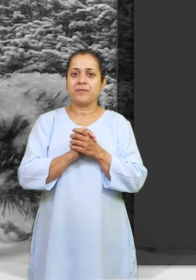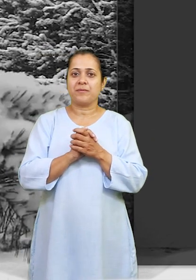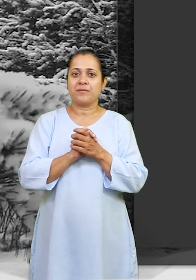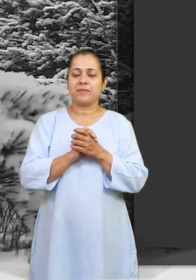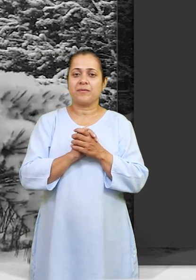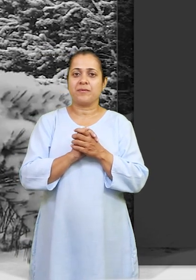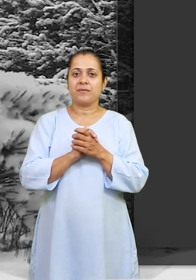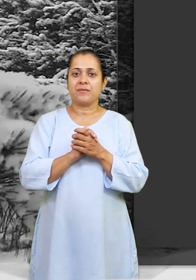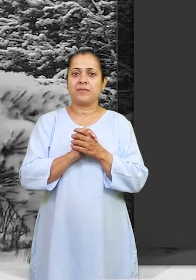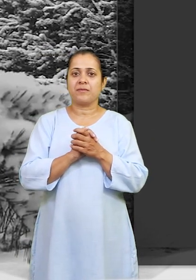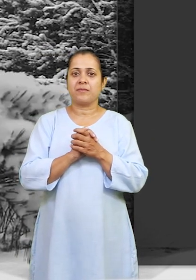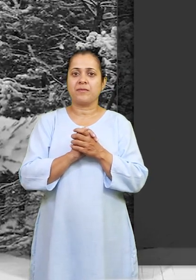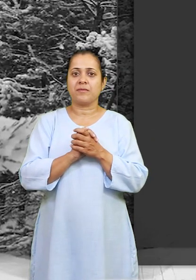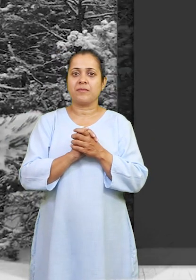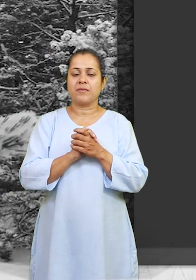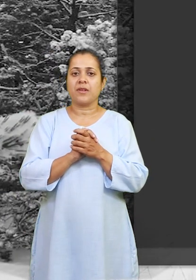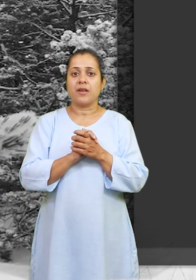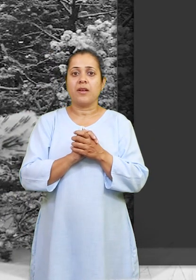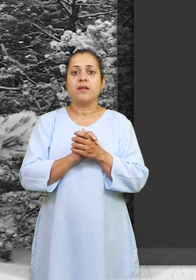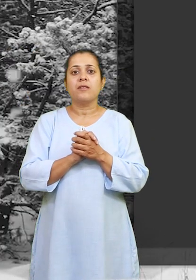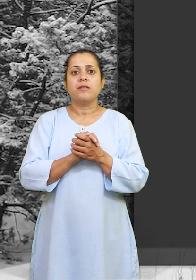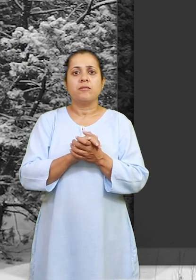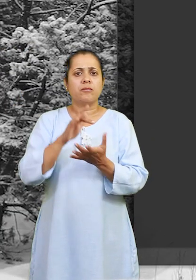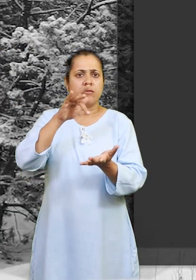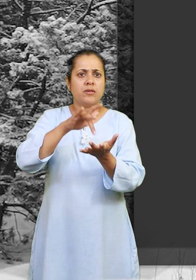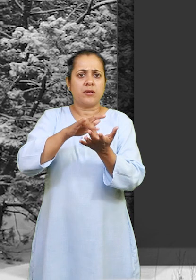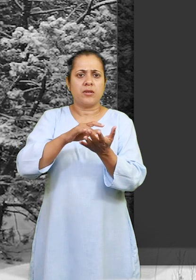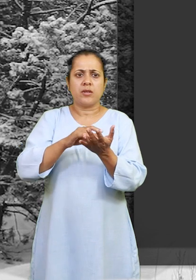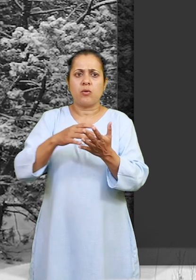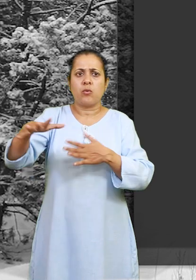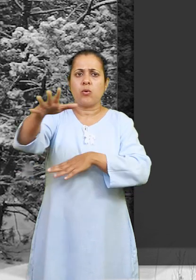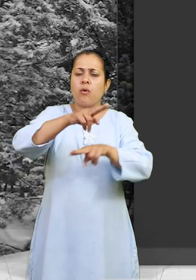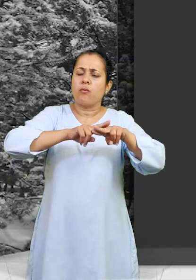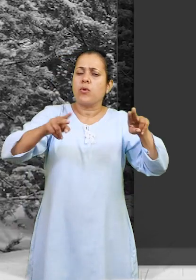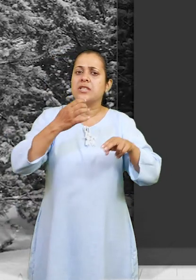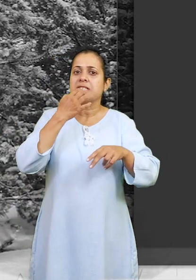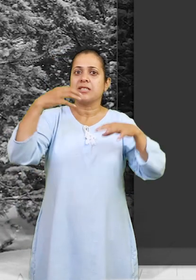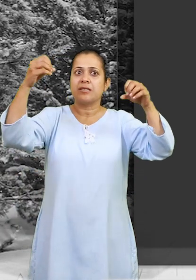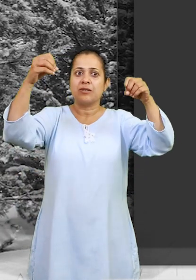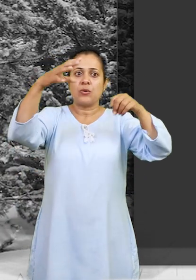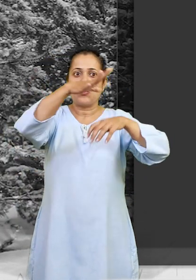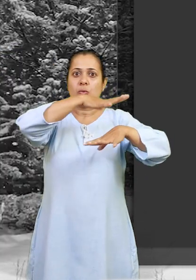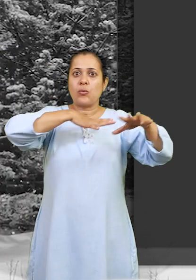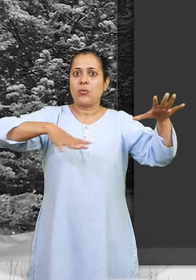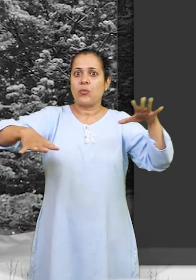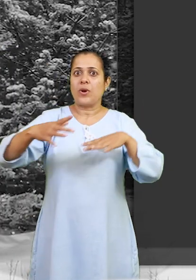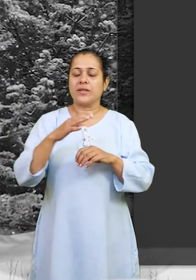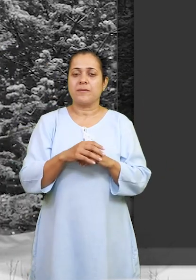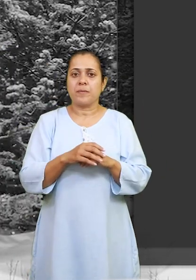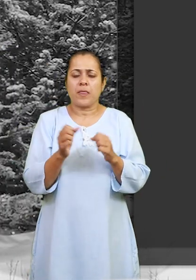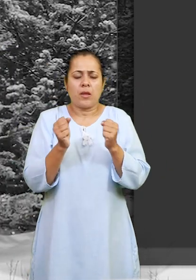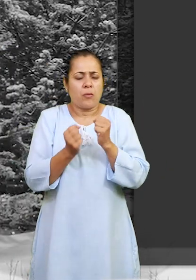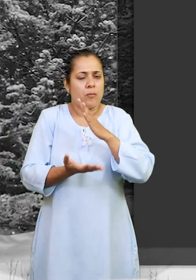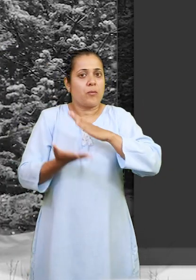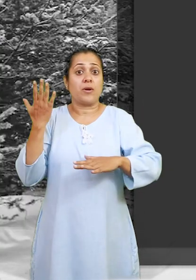polar regions are. The regions are mostly covered with snow and they are extremely cold.